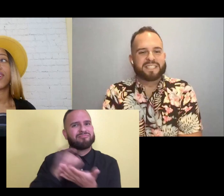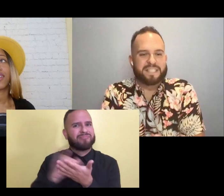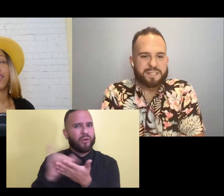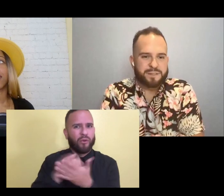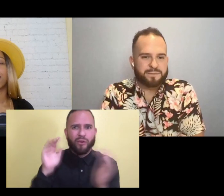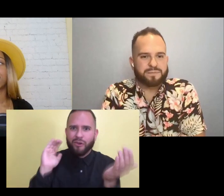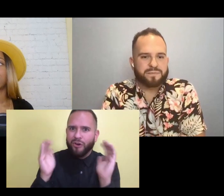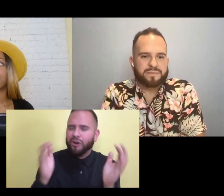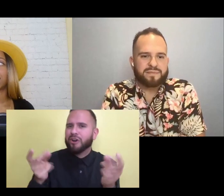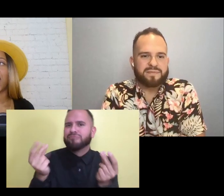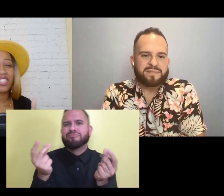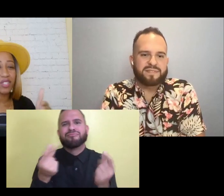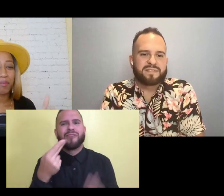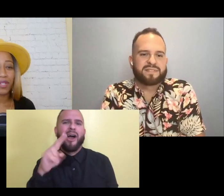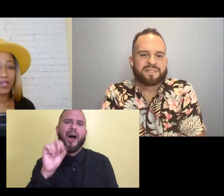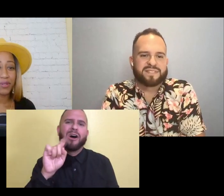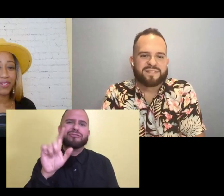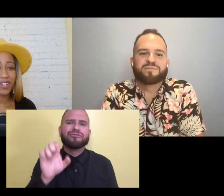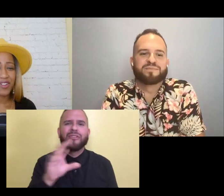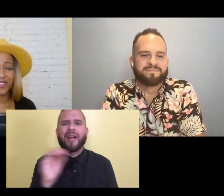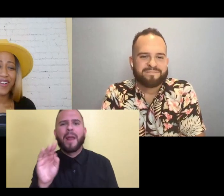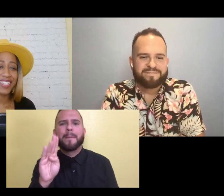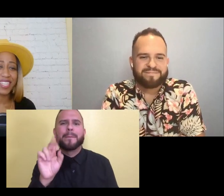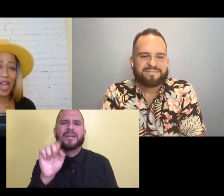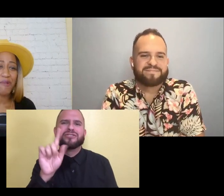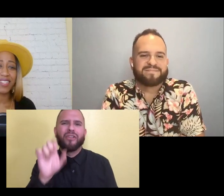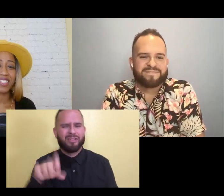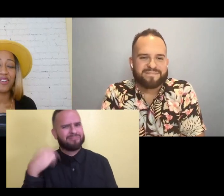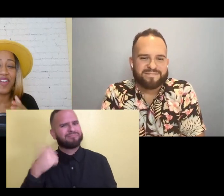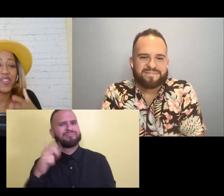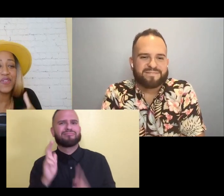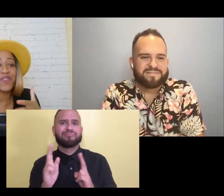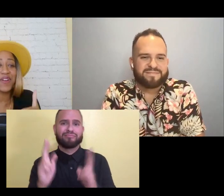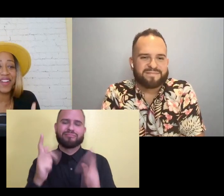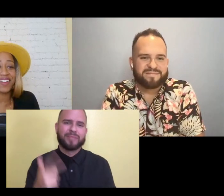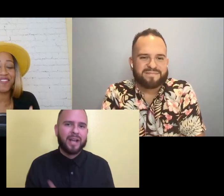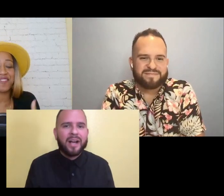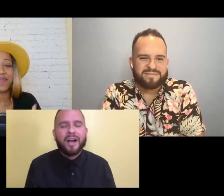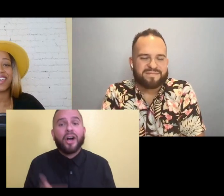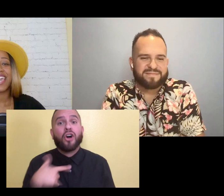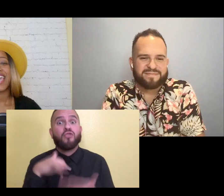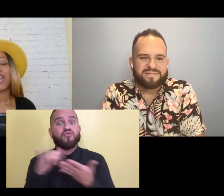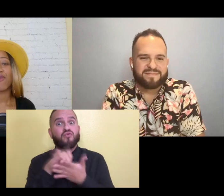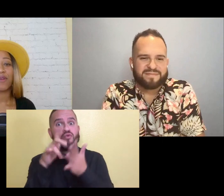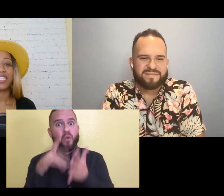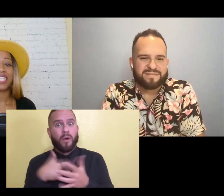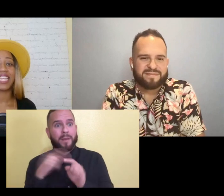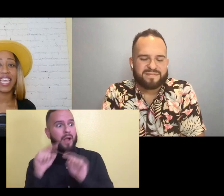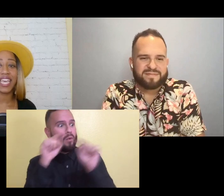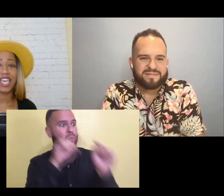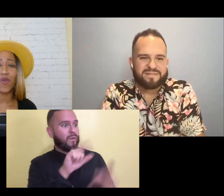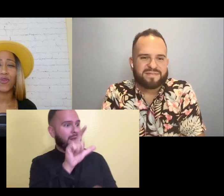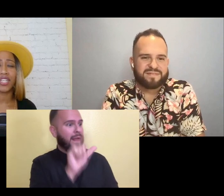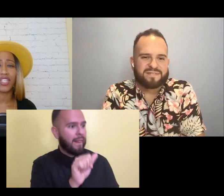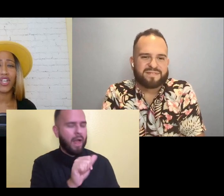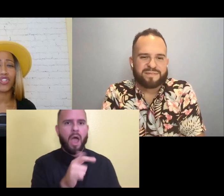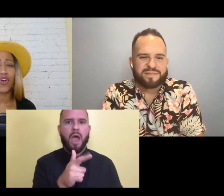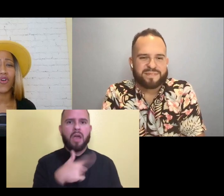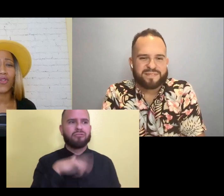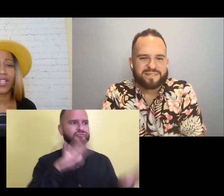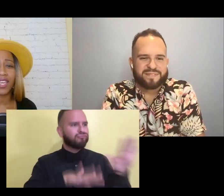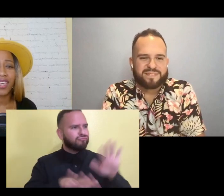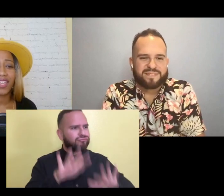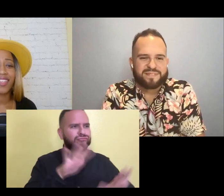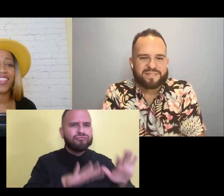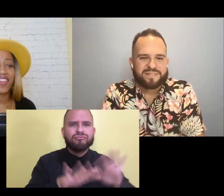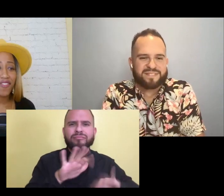York, the hustle and bustle, it's crazy. Mm-hmm. A New Yorker for me. When I went to LA, it was just a